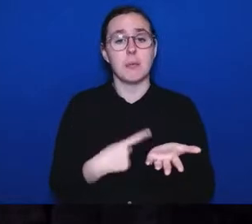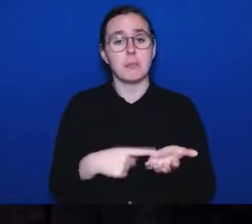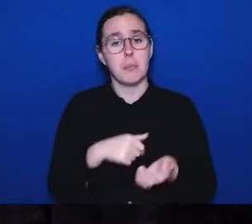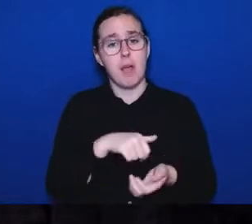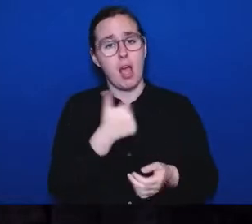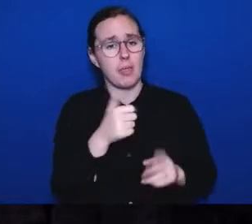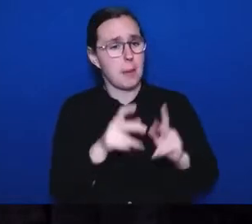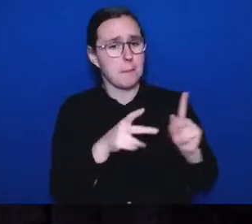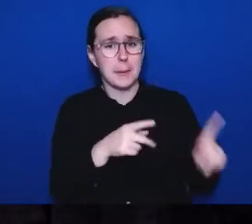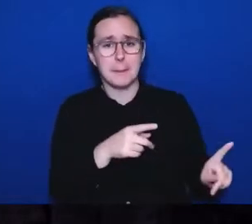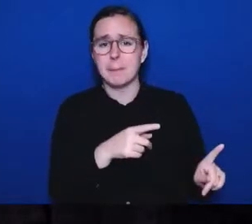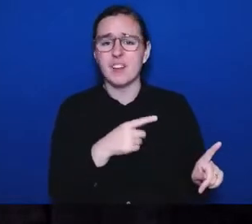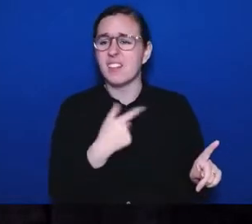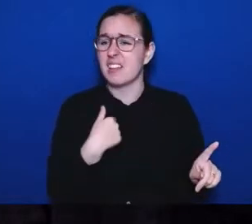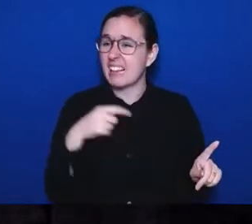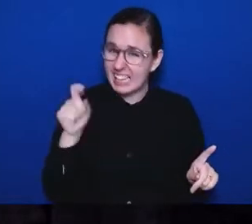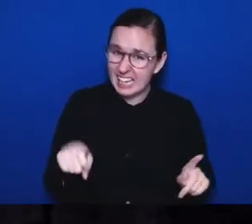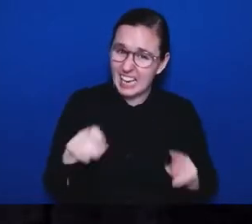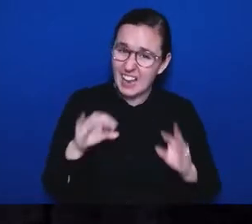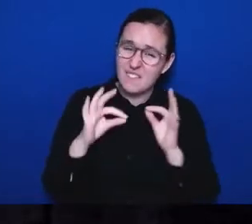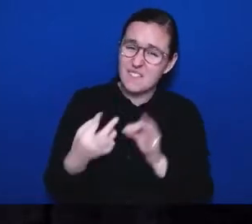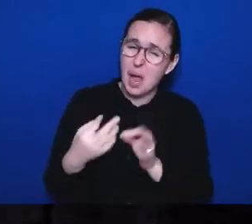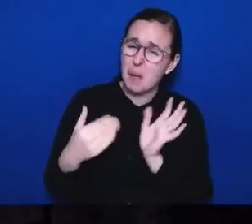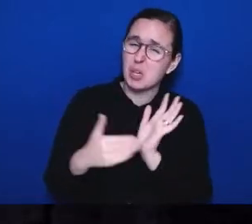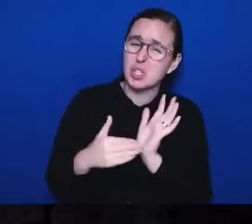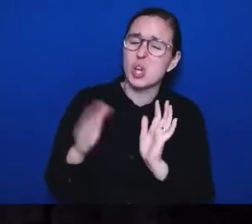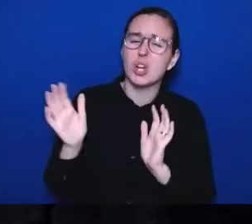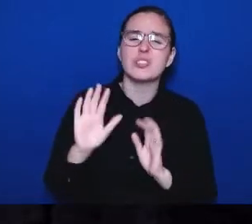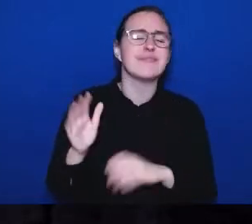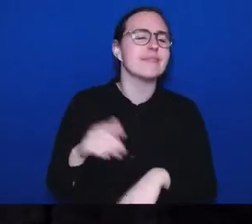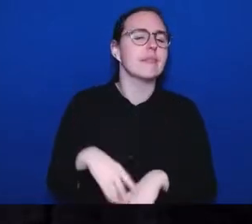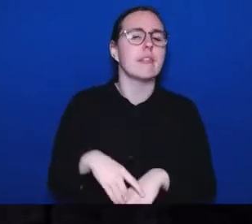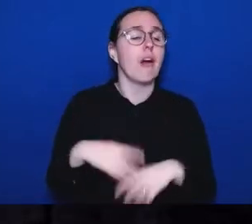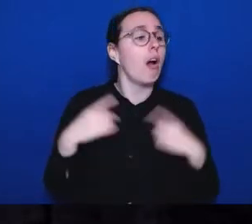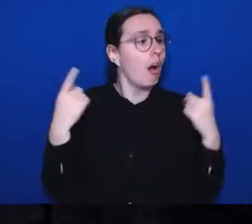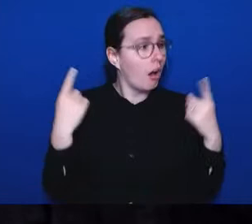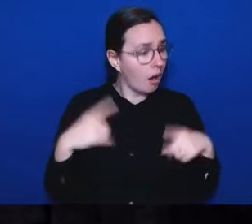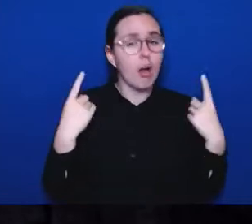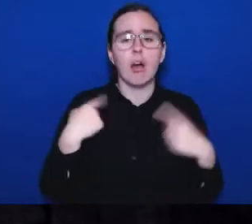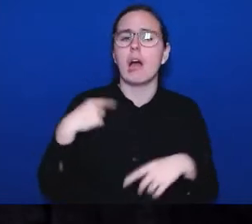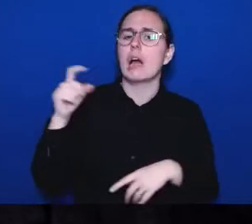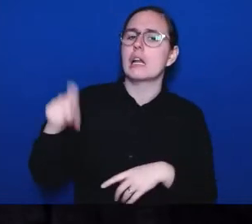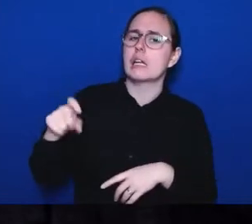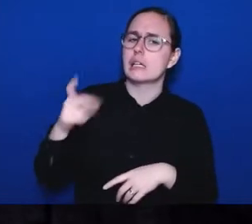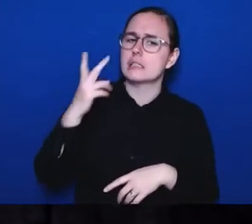those things are going to happen. And we're going to use our places of episodic care, whether it be walk-in clinics